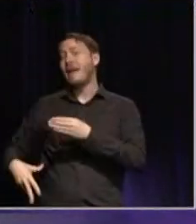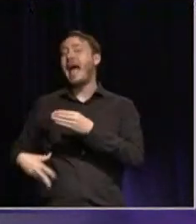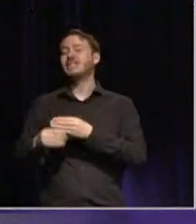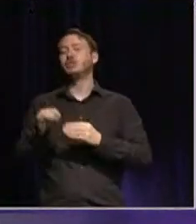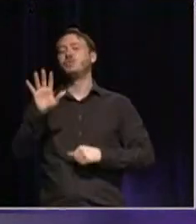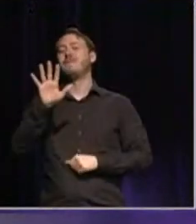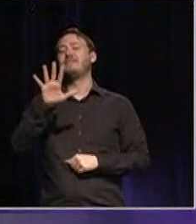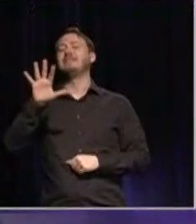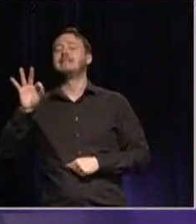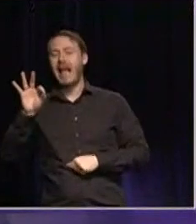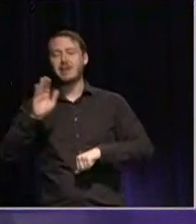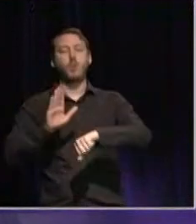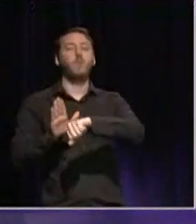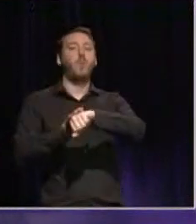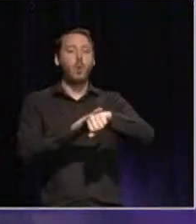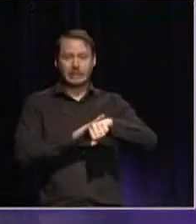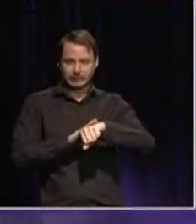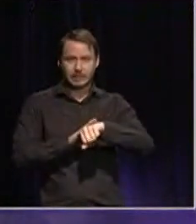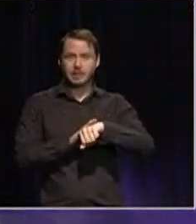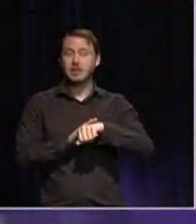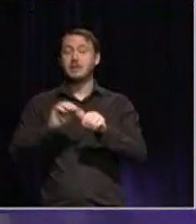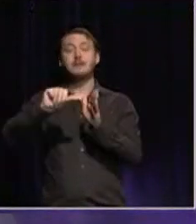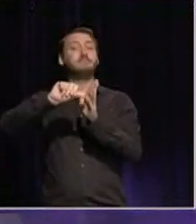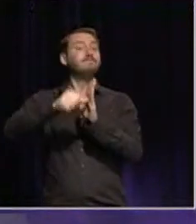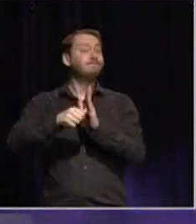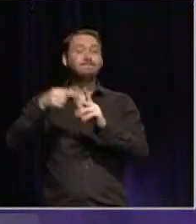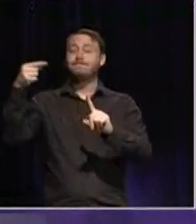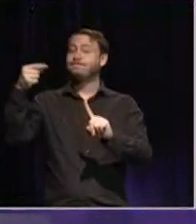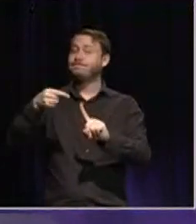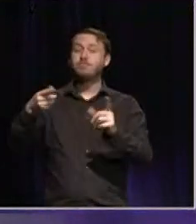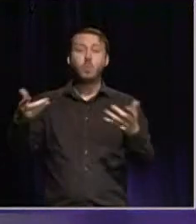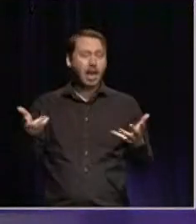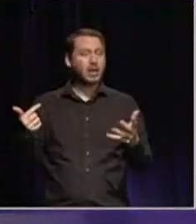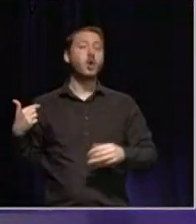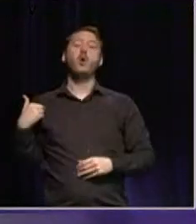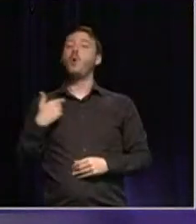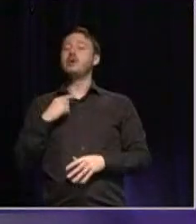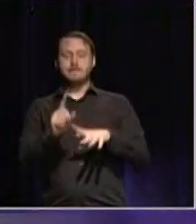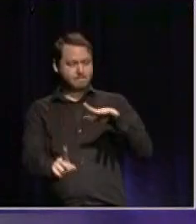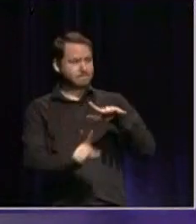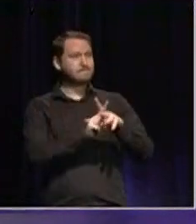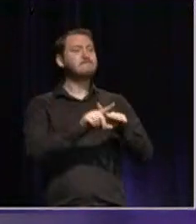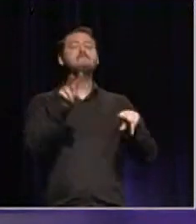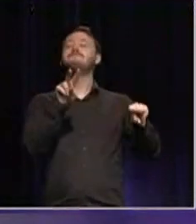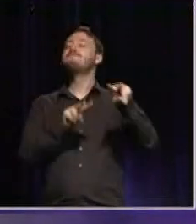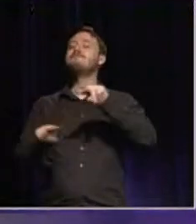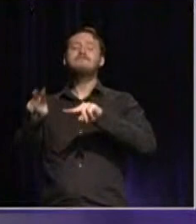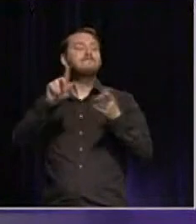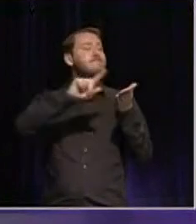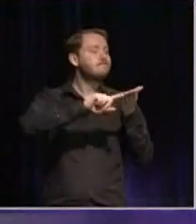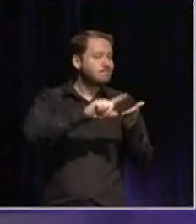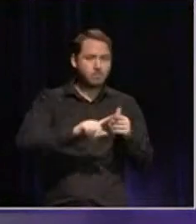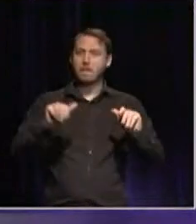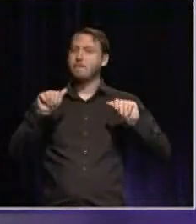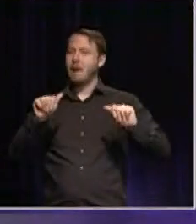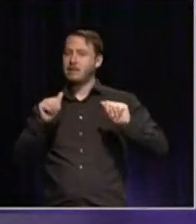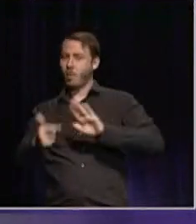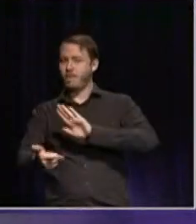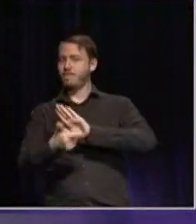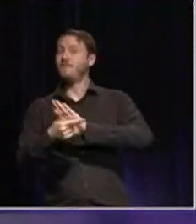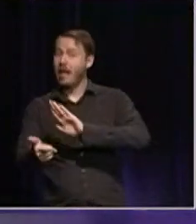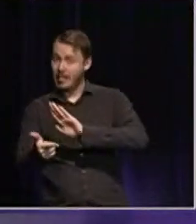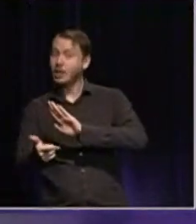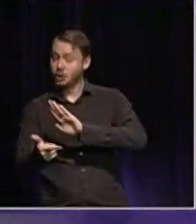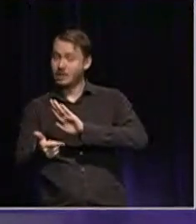So the point being, we go out and inspect for possible violations when we get